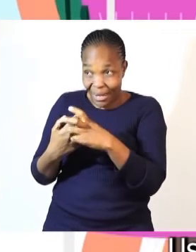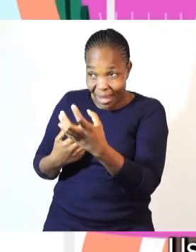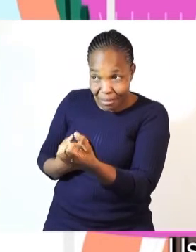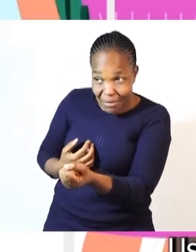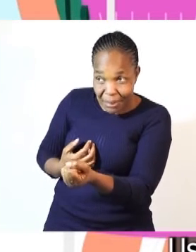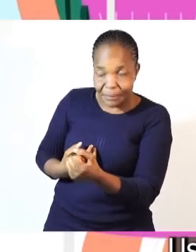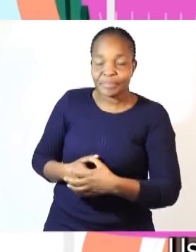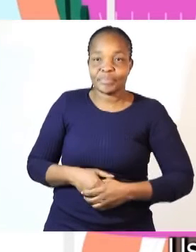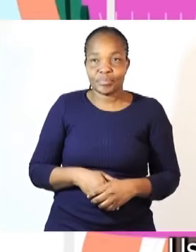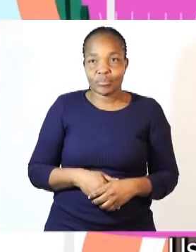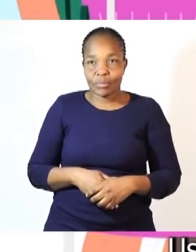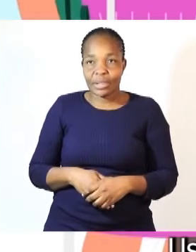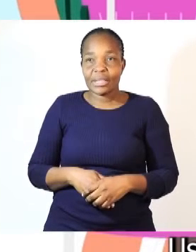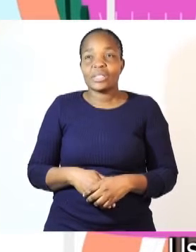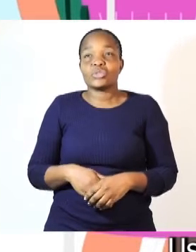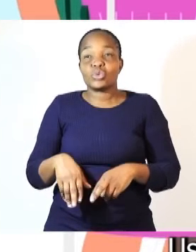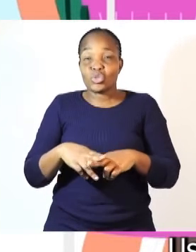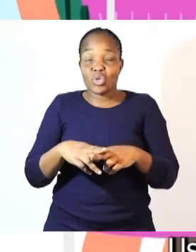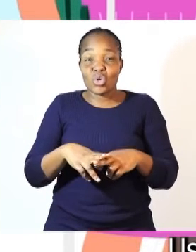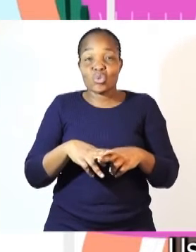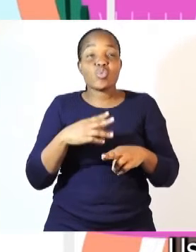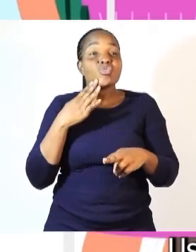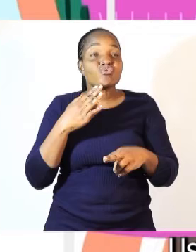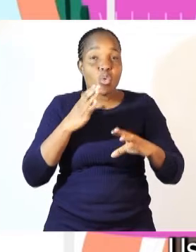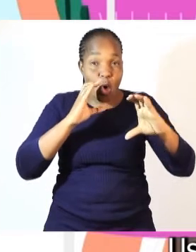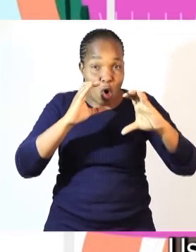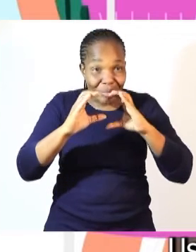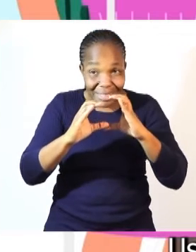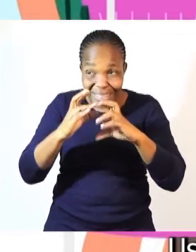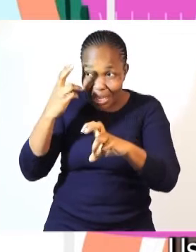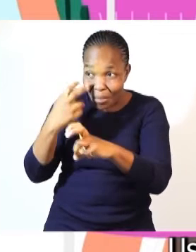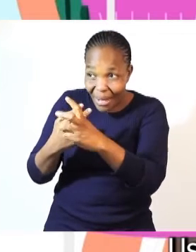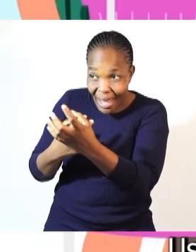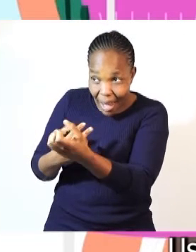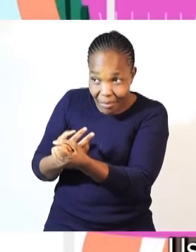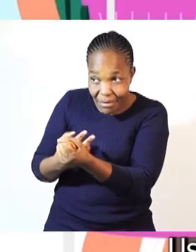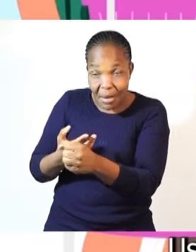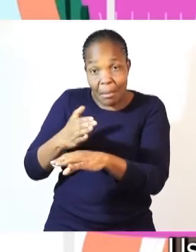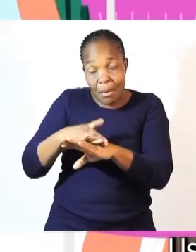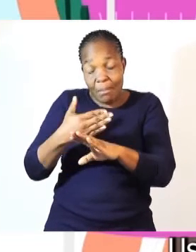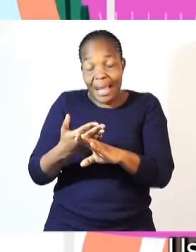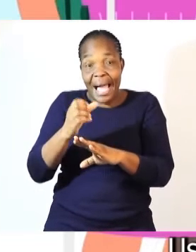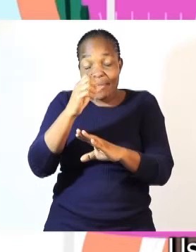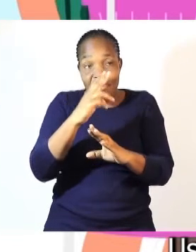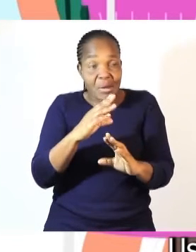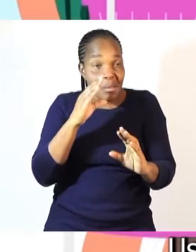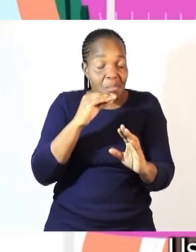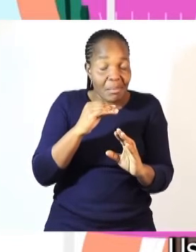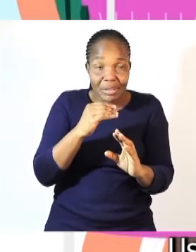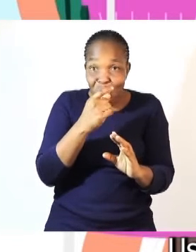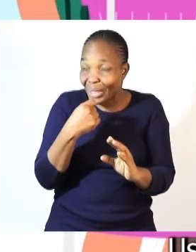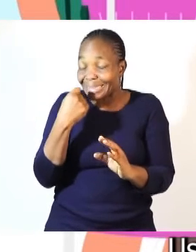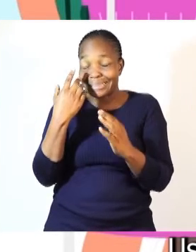Using your usual language, do you have difficulty communicating? For example, understanding or being